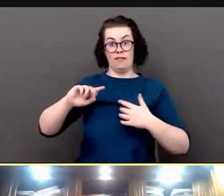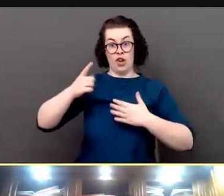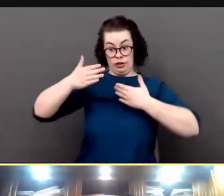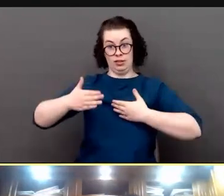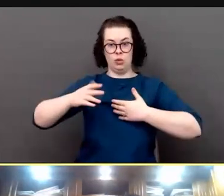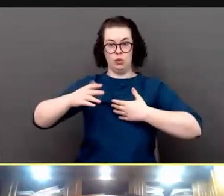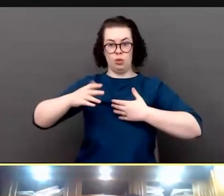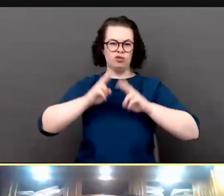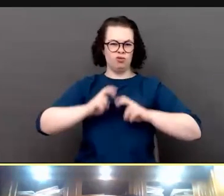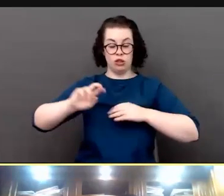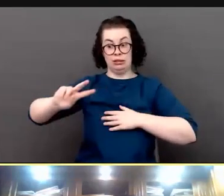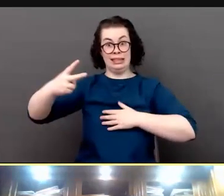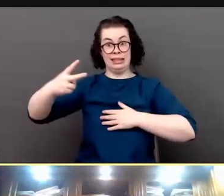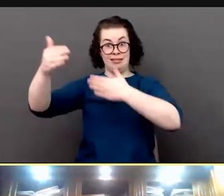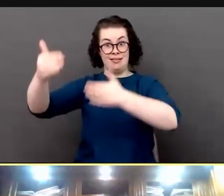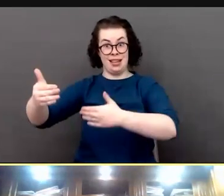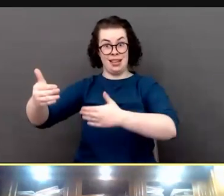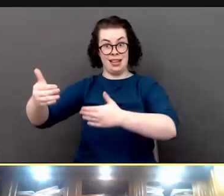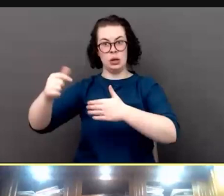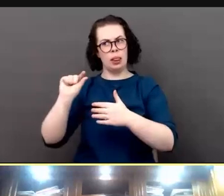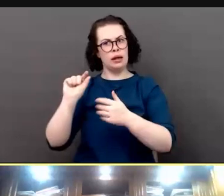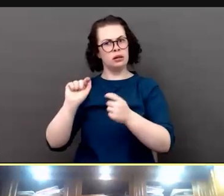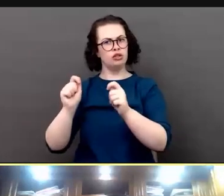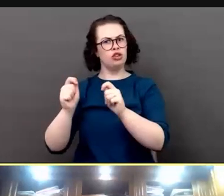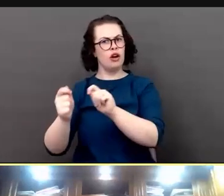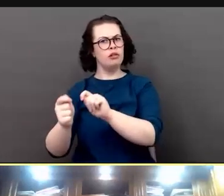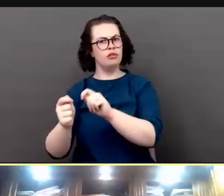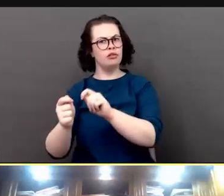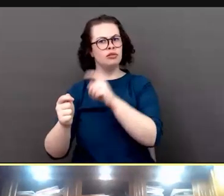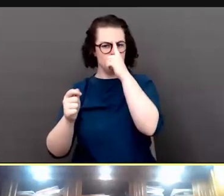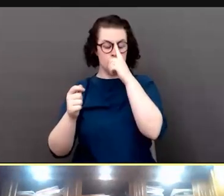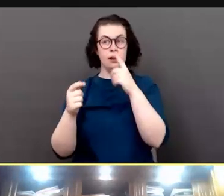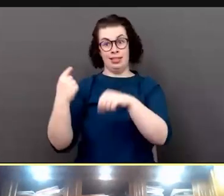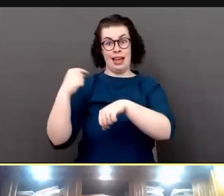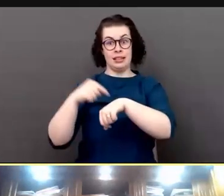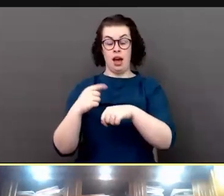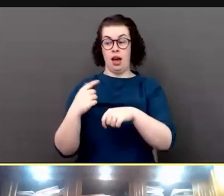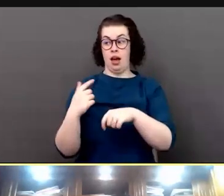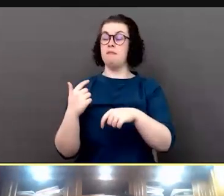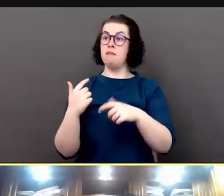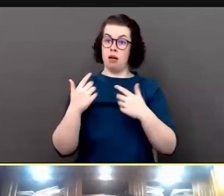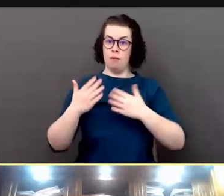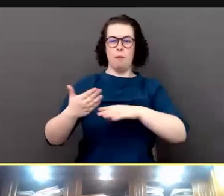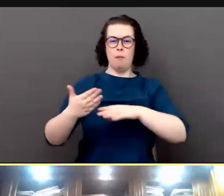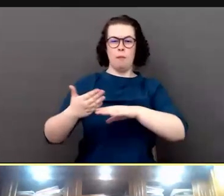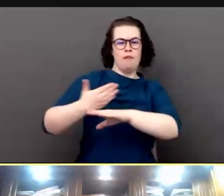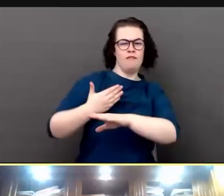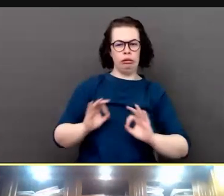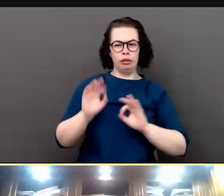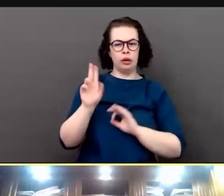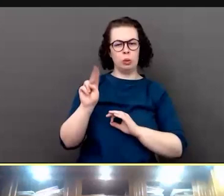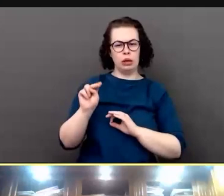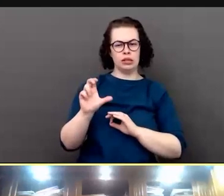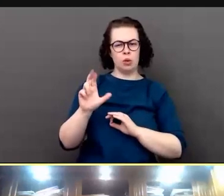mandate. Things had changed. We already had the UN Convention on the Rights of Persons with Disabilities.